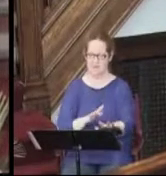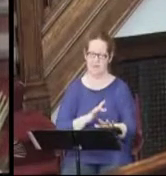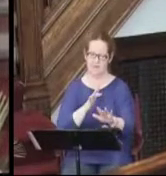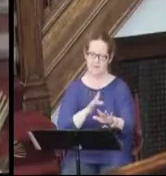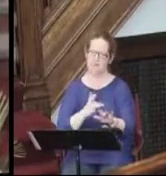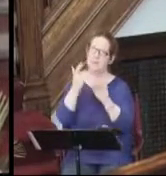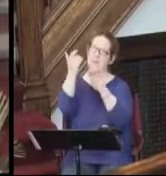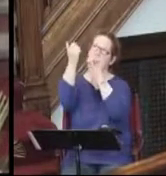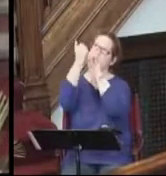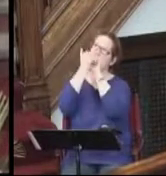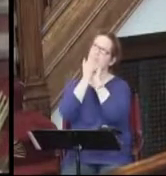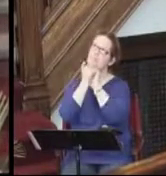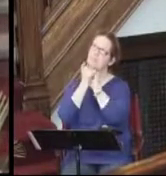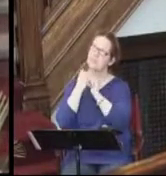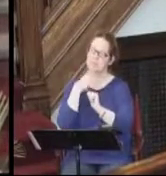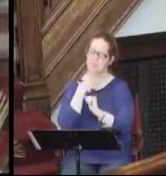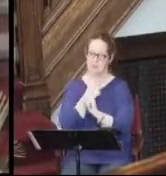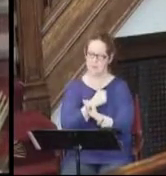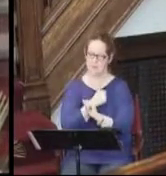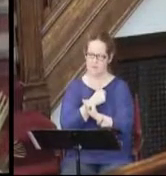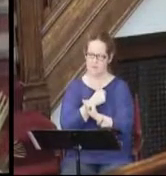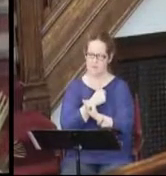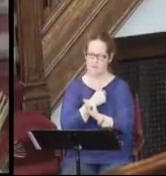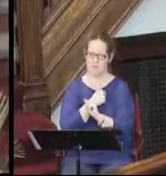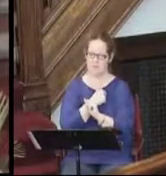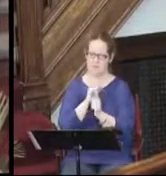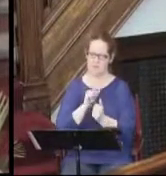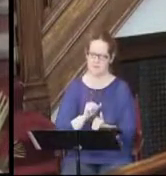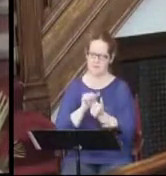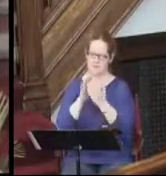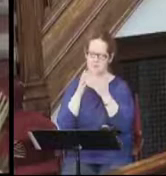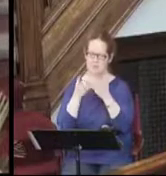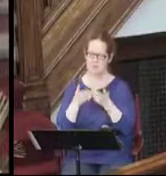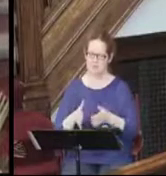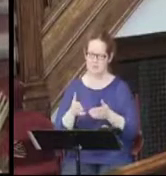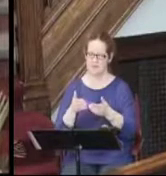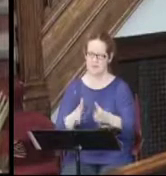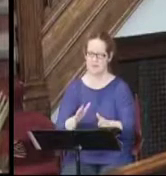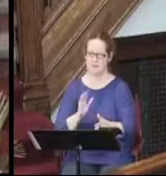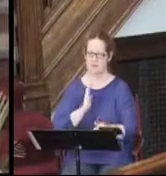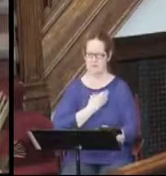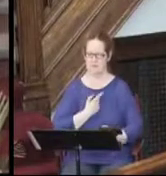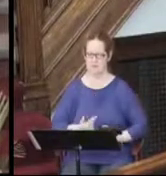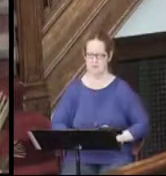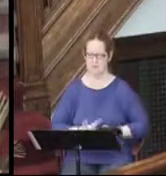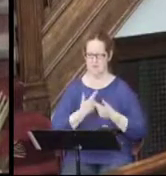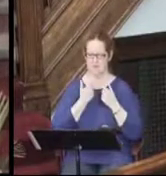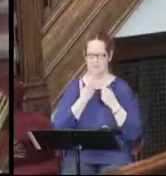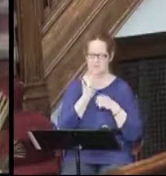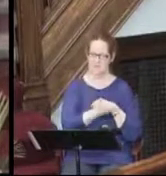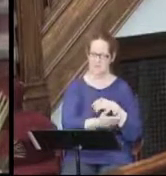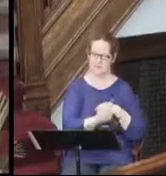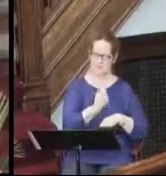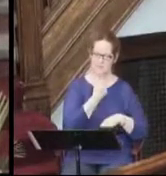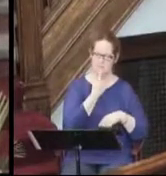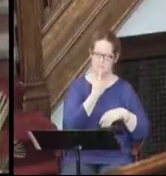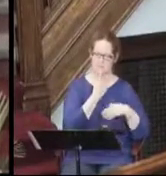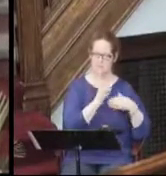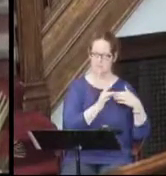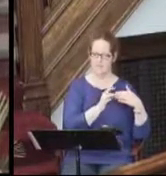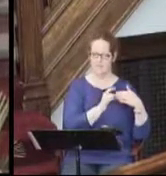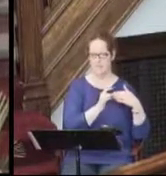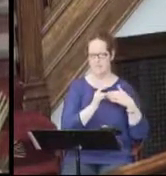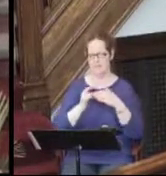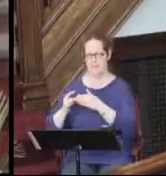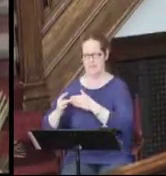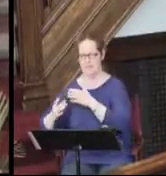Spirit of compassion, be with us as we face losses in our lives.